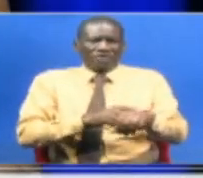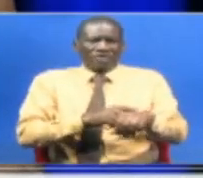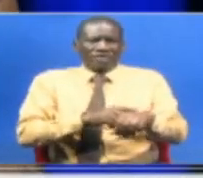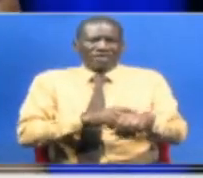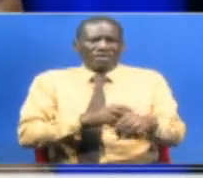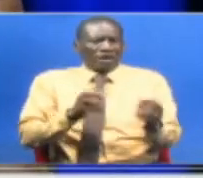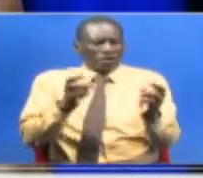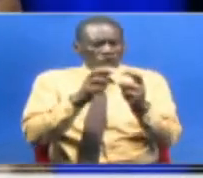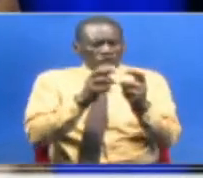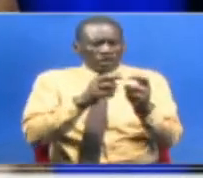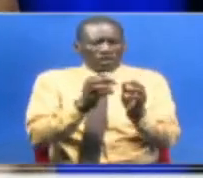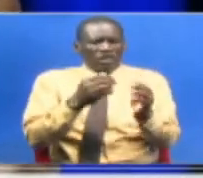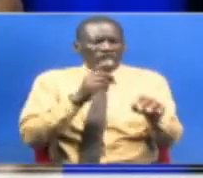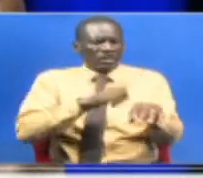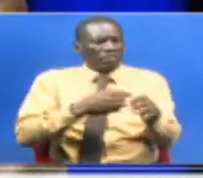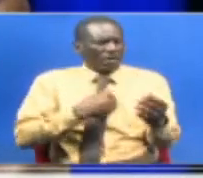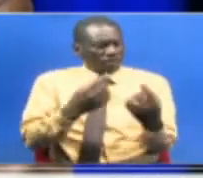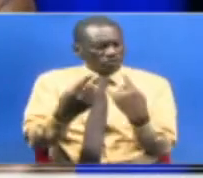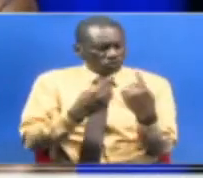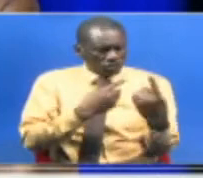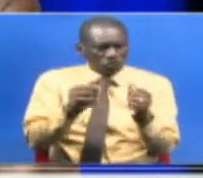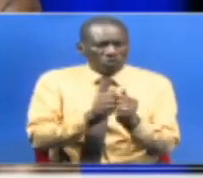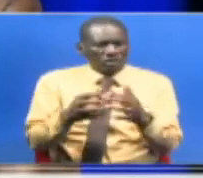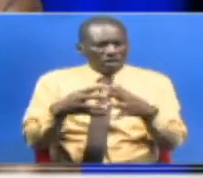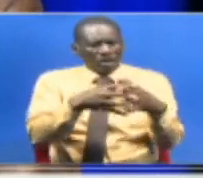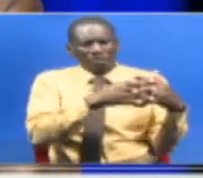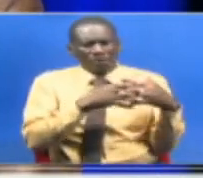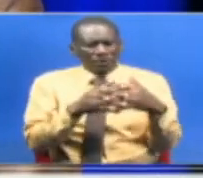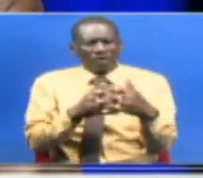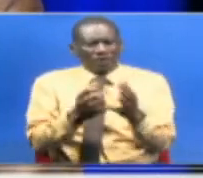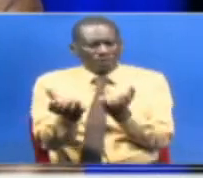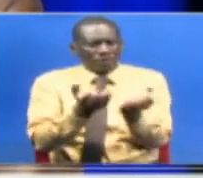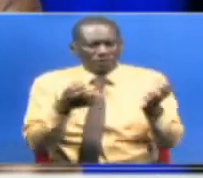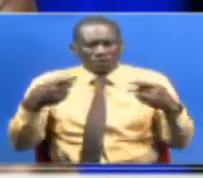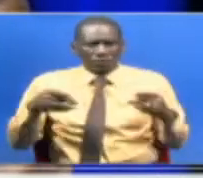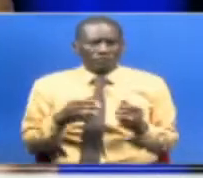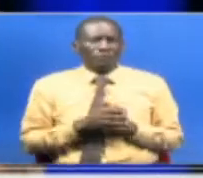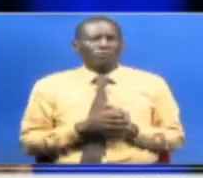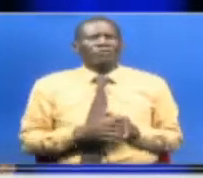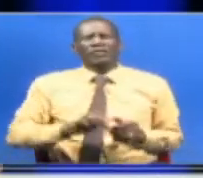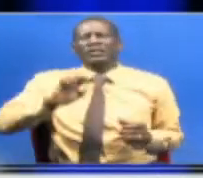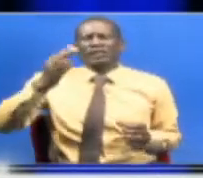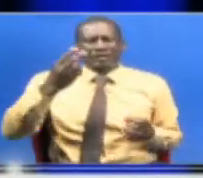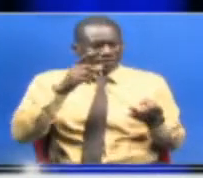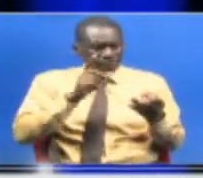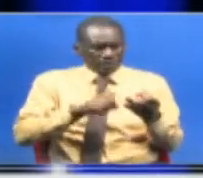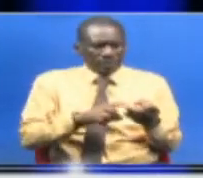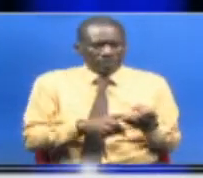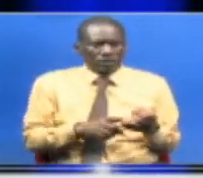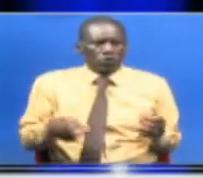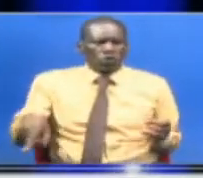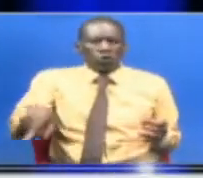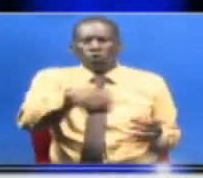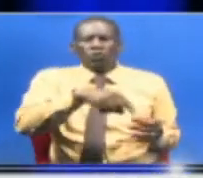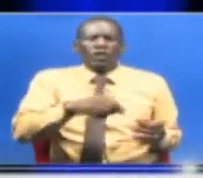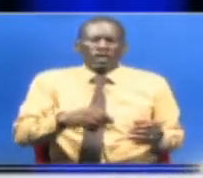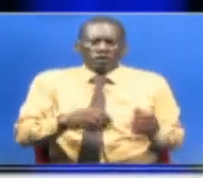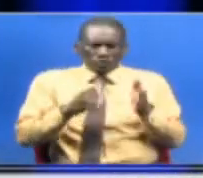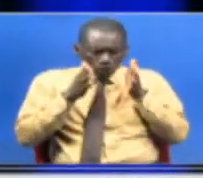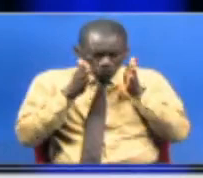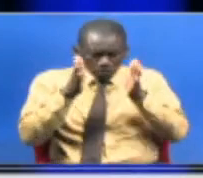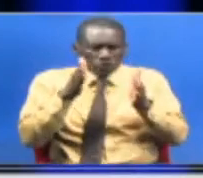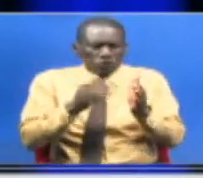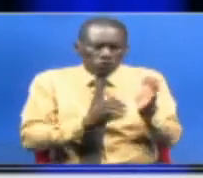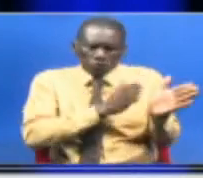contact and I had a conversation with the American Chamber of Commerce. Secondly, we are committed to align our